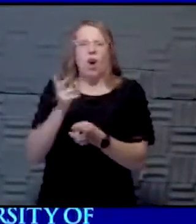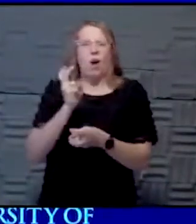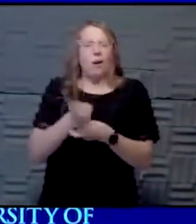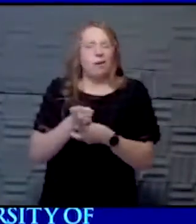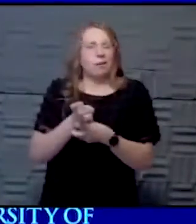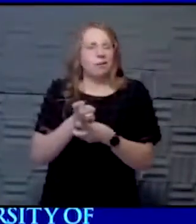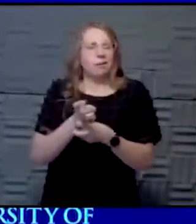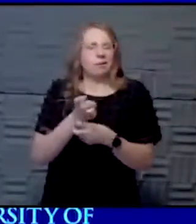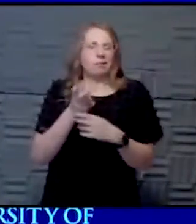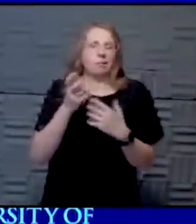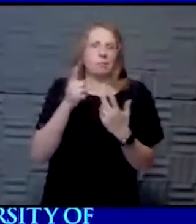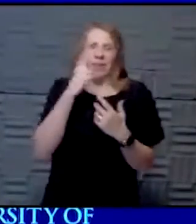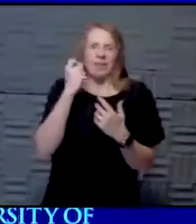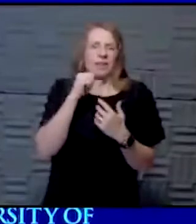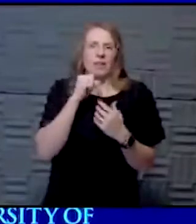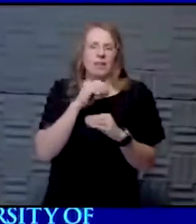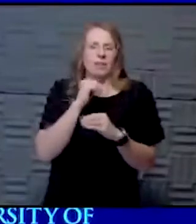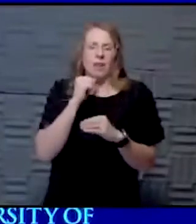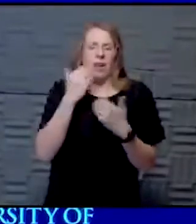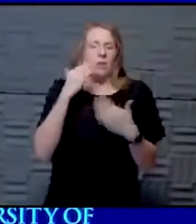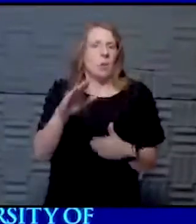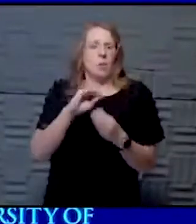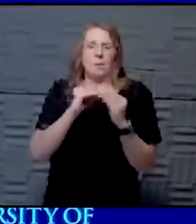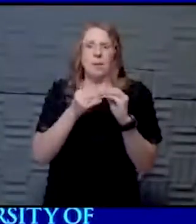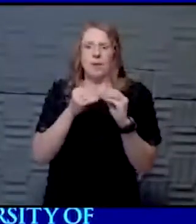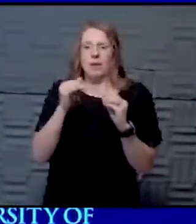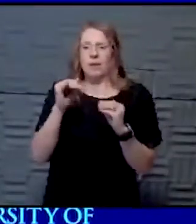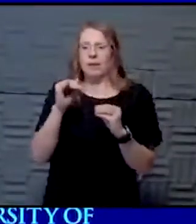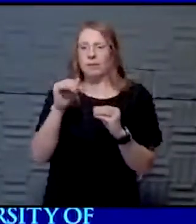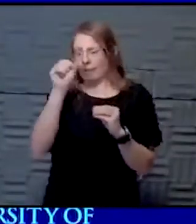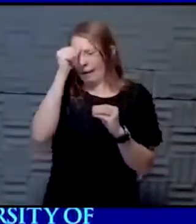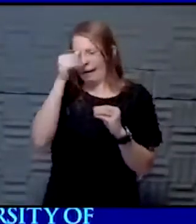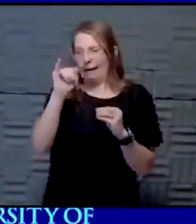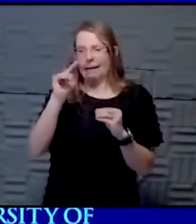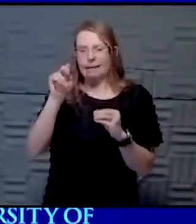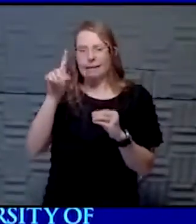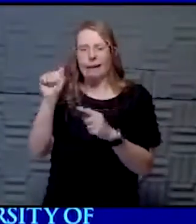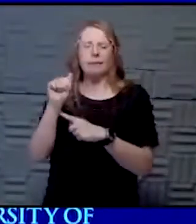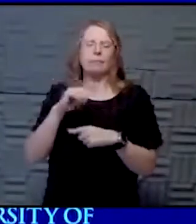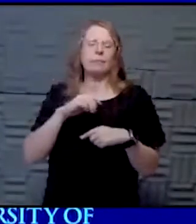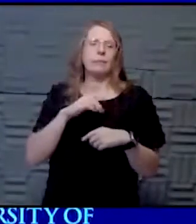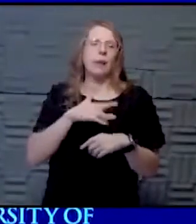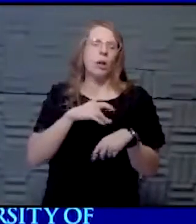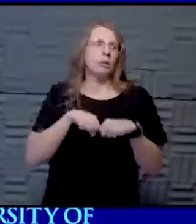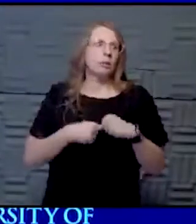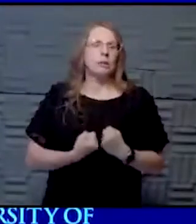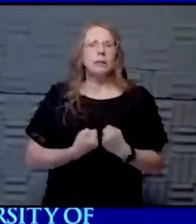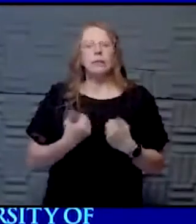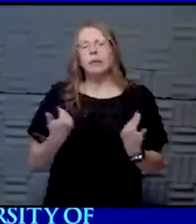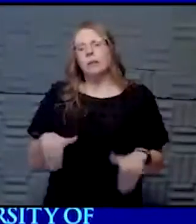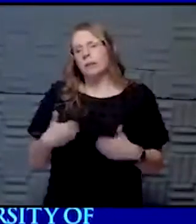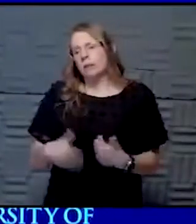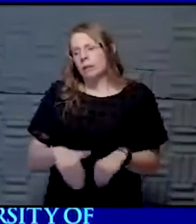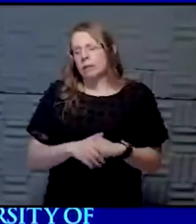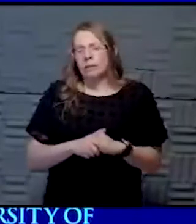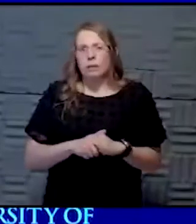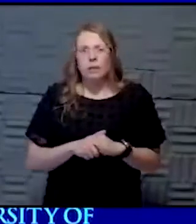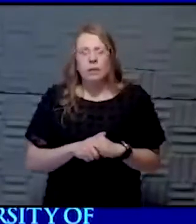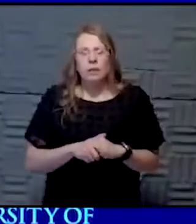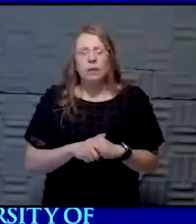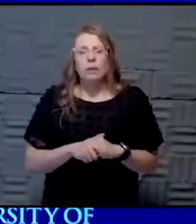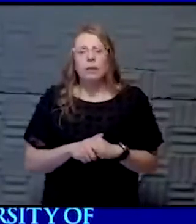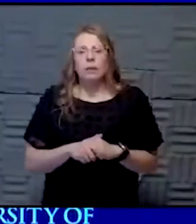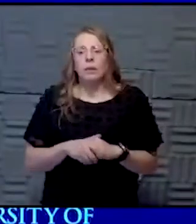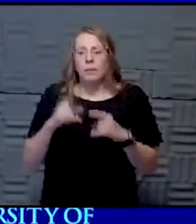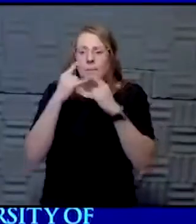don't have those numbers. And India is a heartbreak, Hawkeye. I think what we're seeing is the result of mask